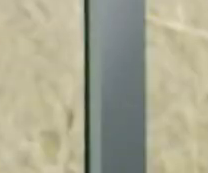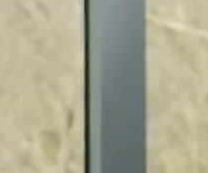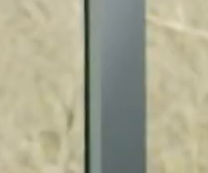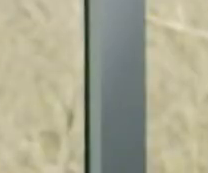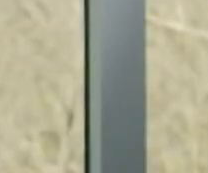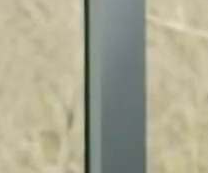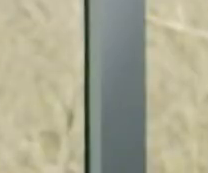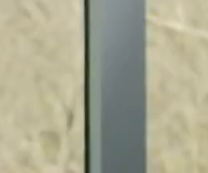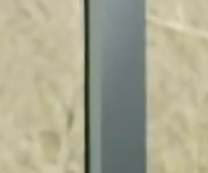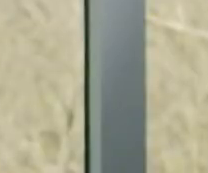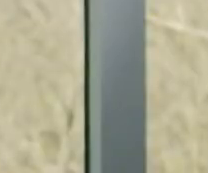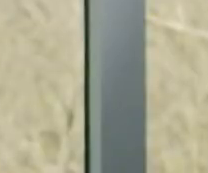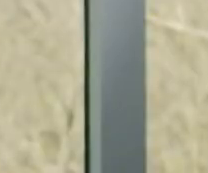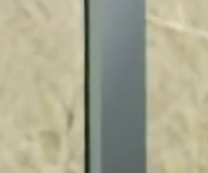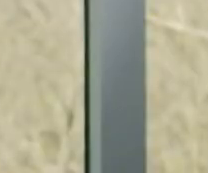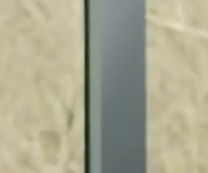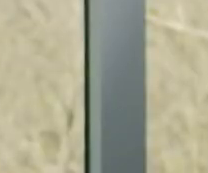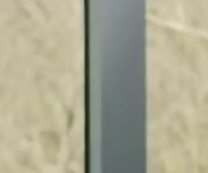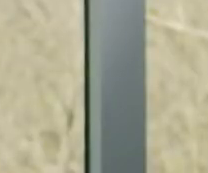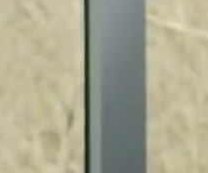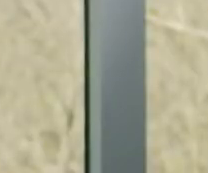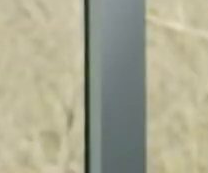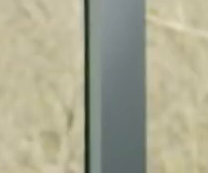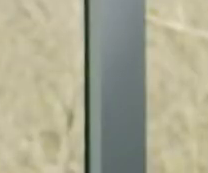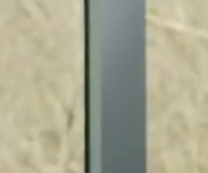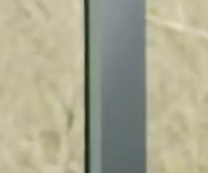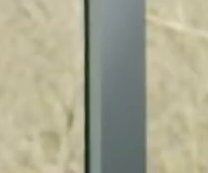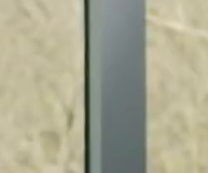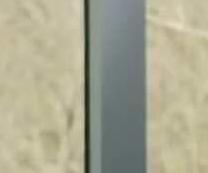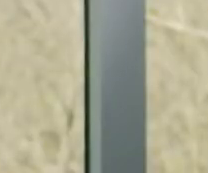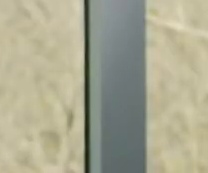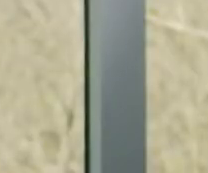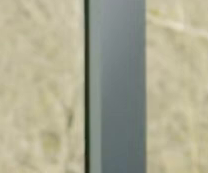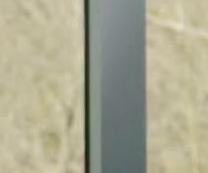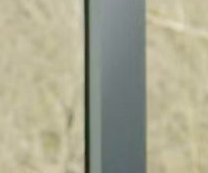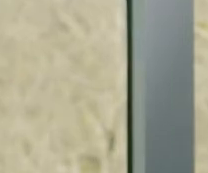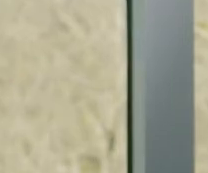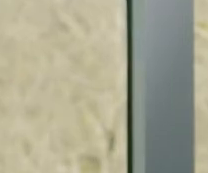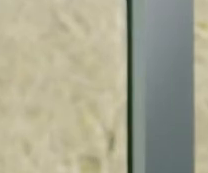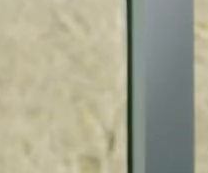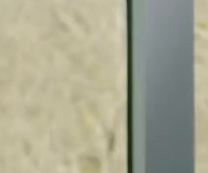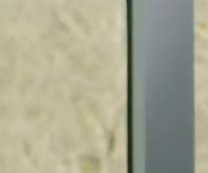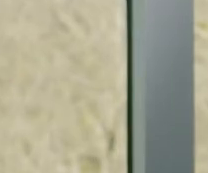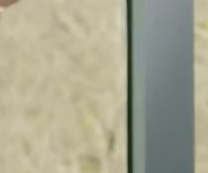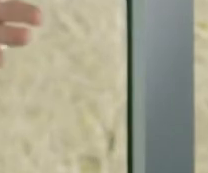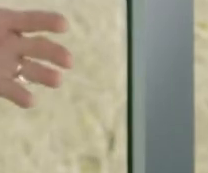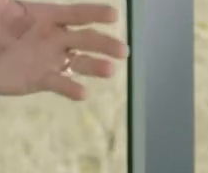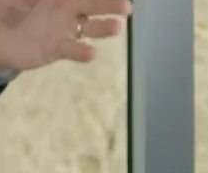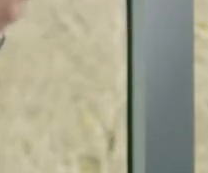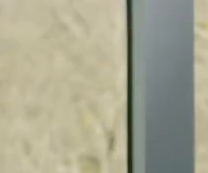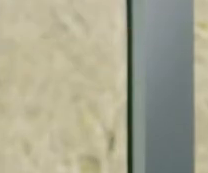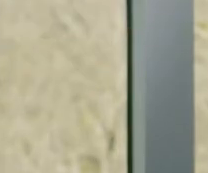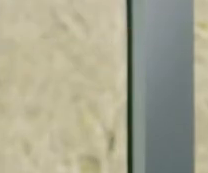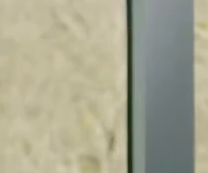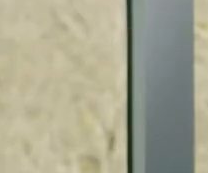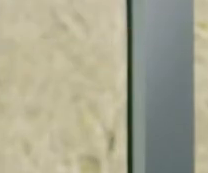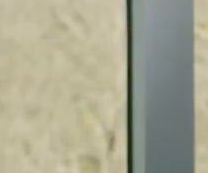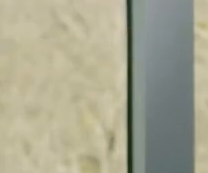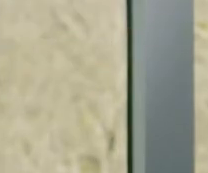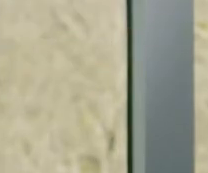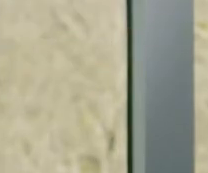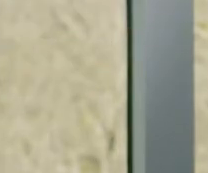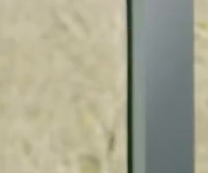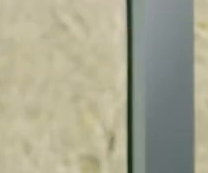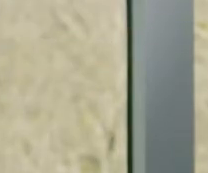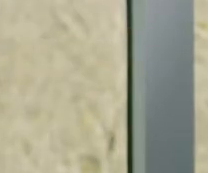Thanks again for joining us this weekend as we worship Jesus together and lean into his word. I want to always invite our online community